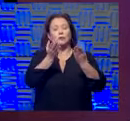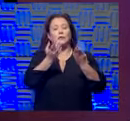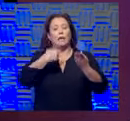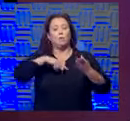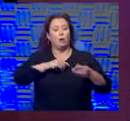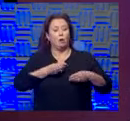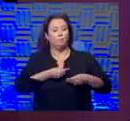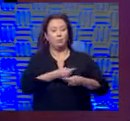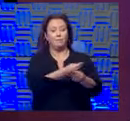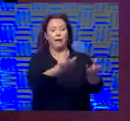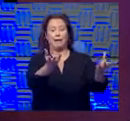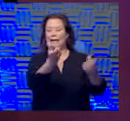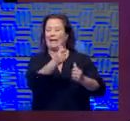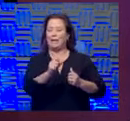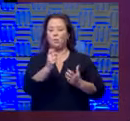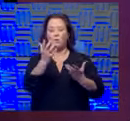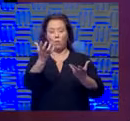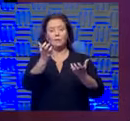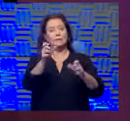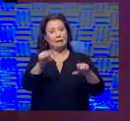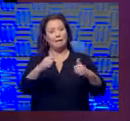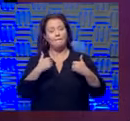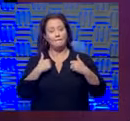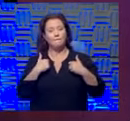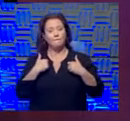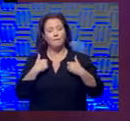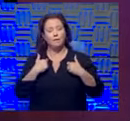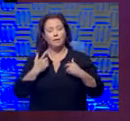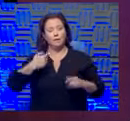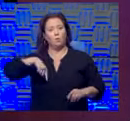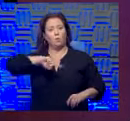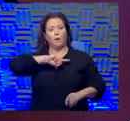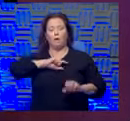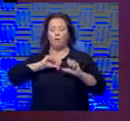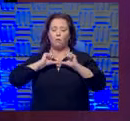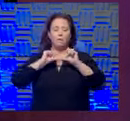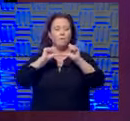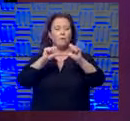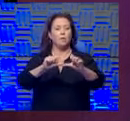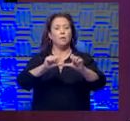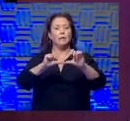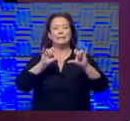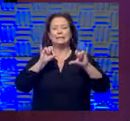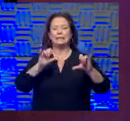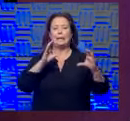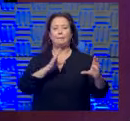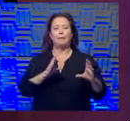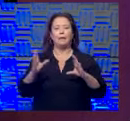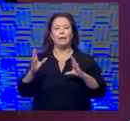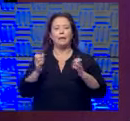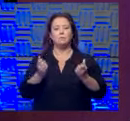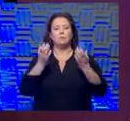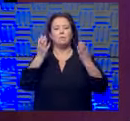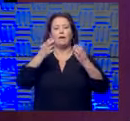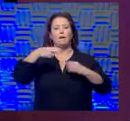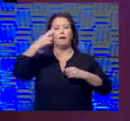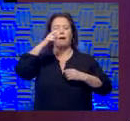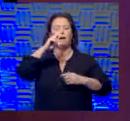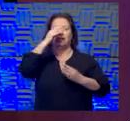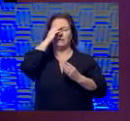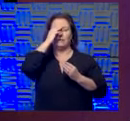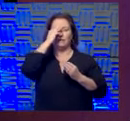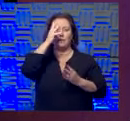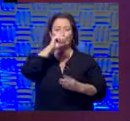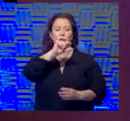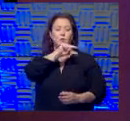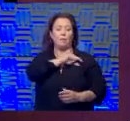and anybody that wants them. So we are full steam ahead with the same plan to provide the high quality information so that the